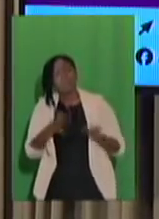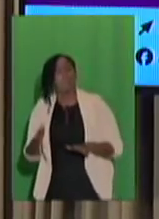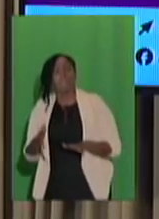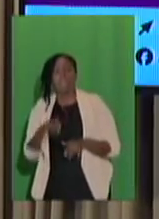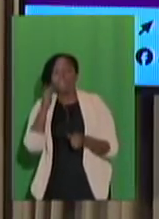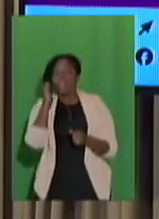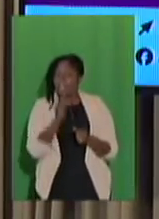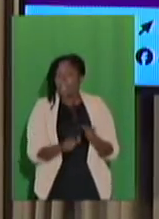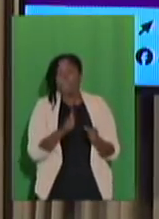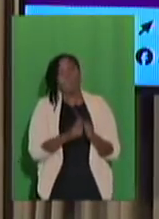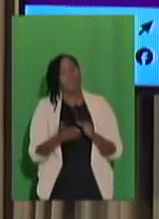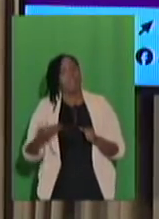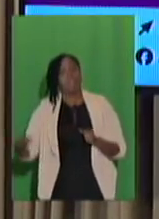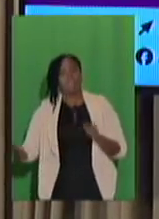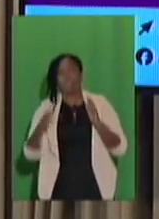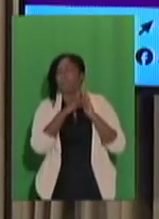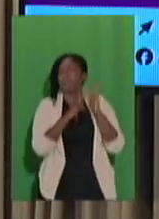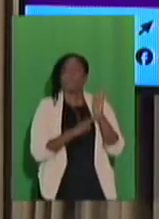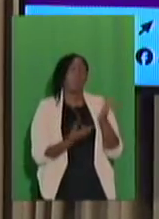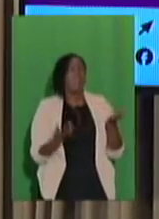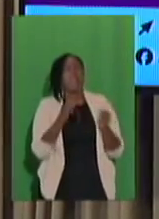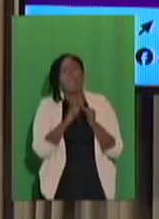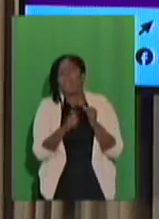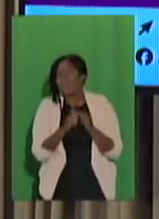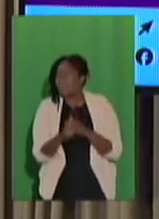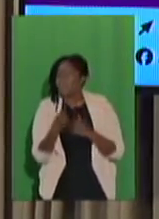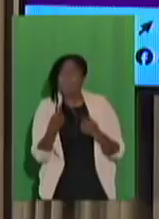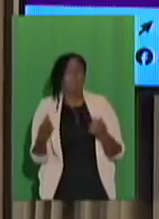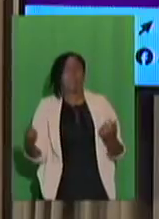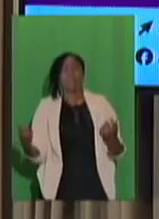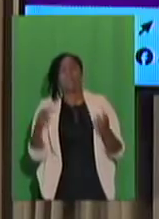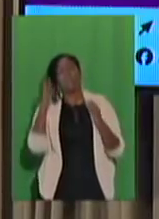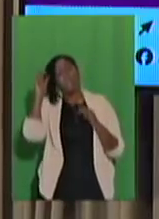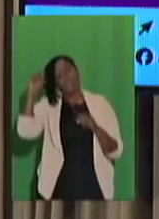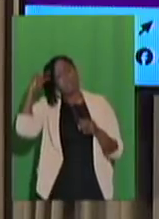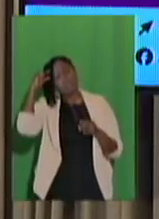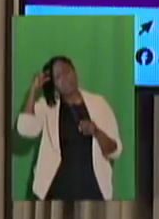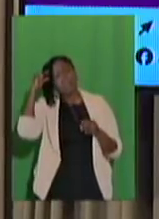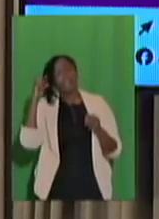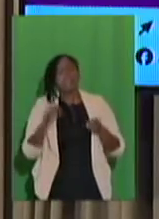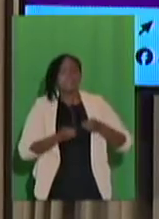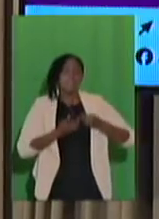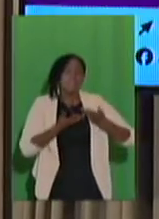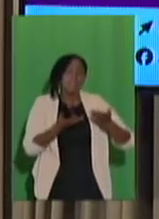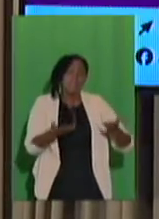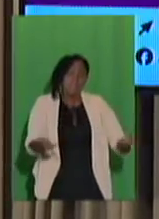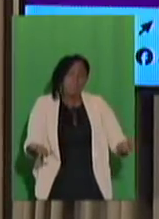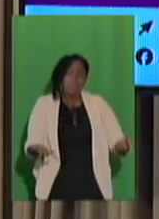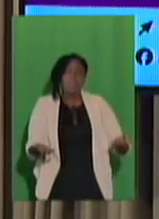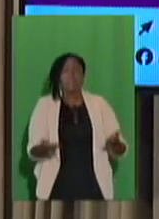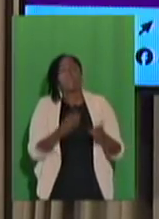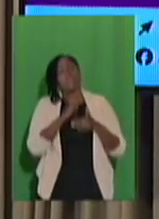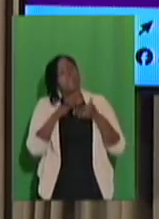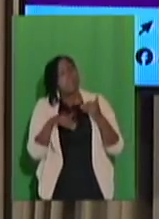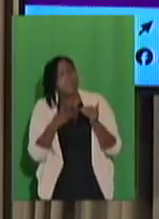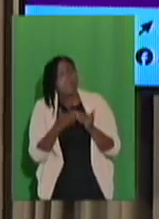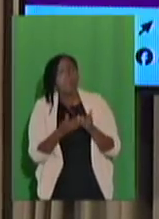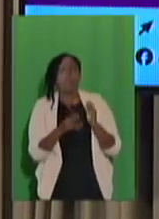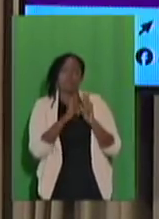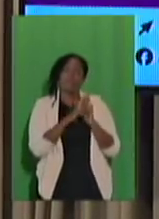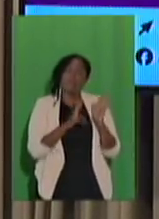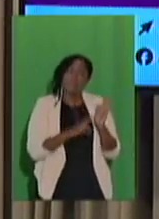has put in place is a combination of legislation via regulations, but